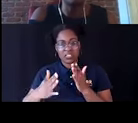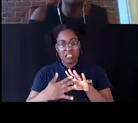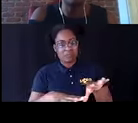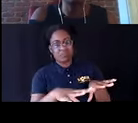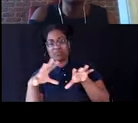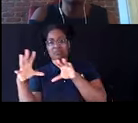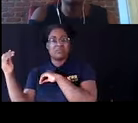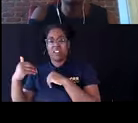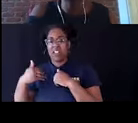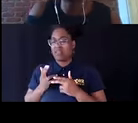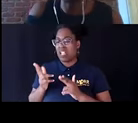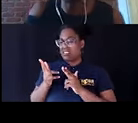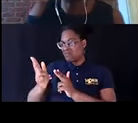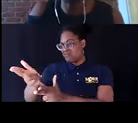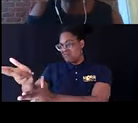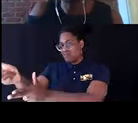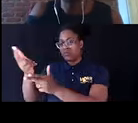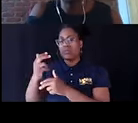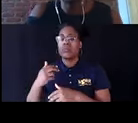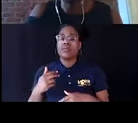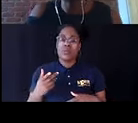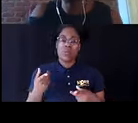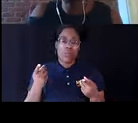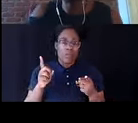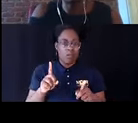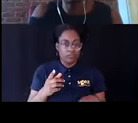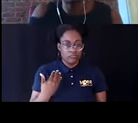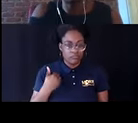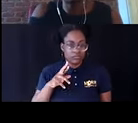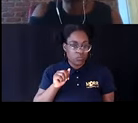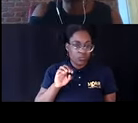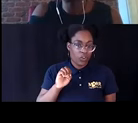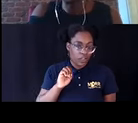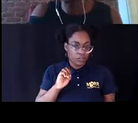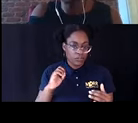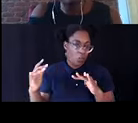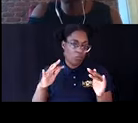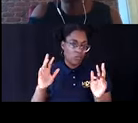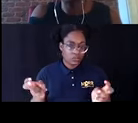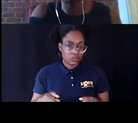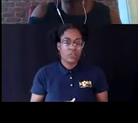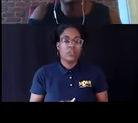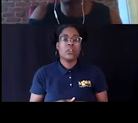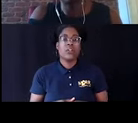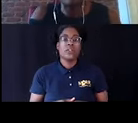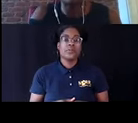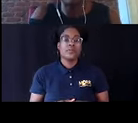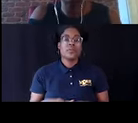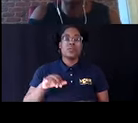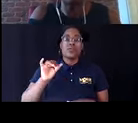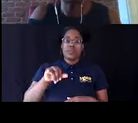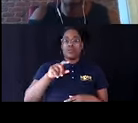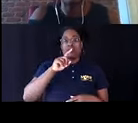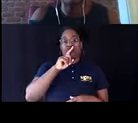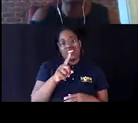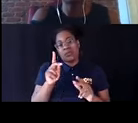their homes, would shoot them. And so this was a not quite a race riot. What it was a massacre. It